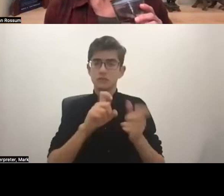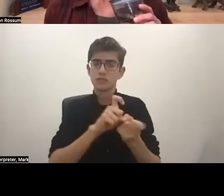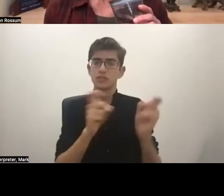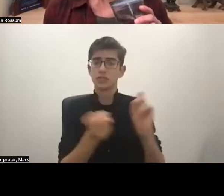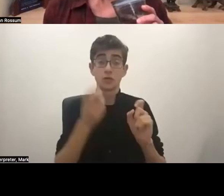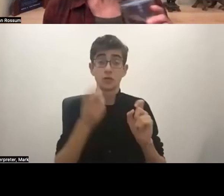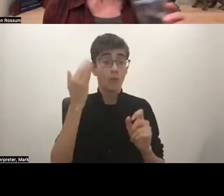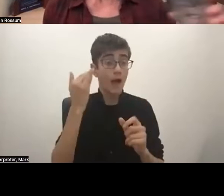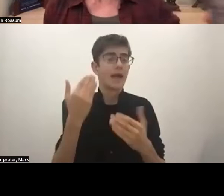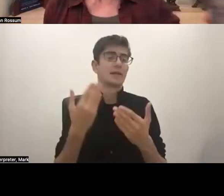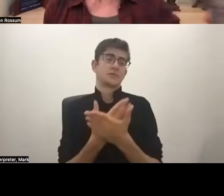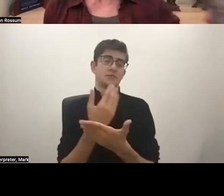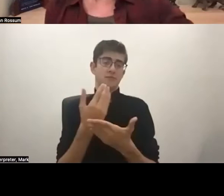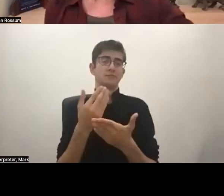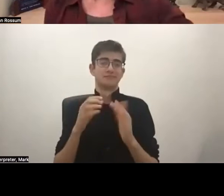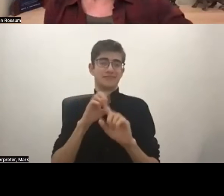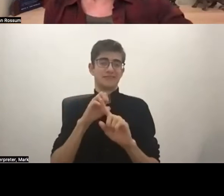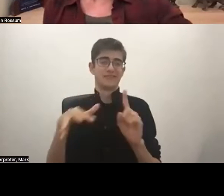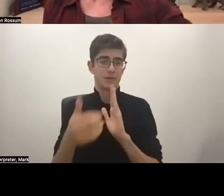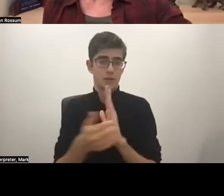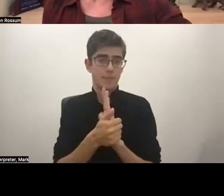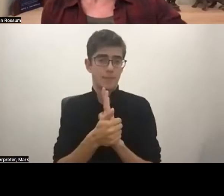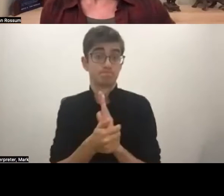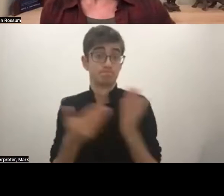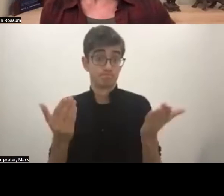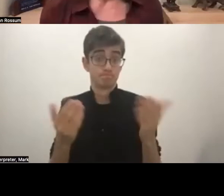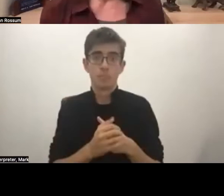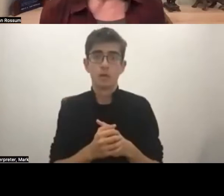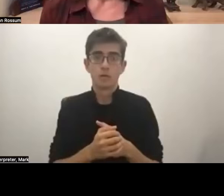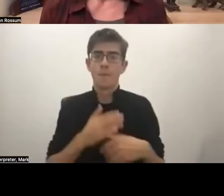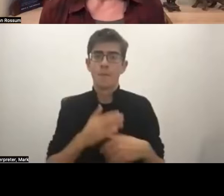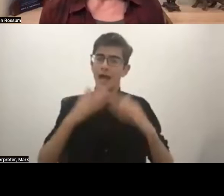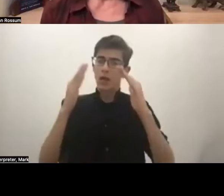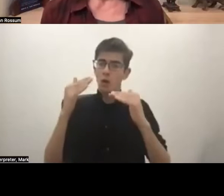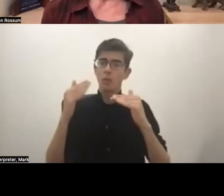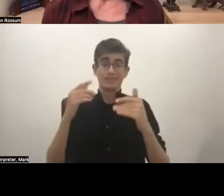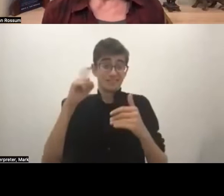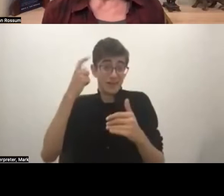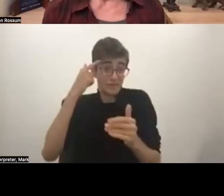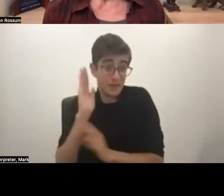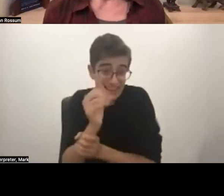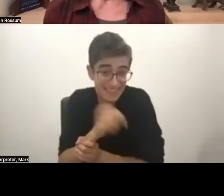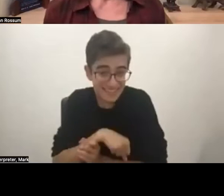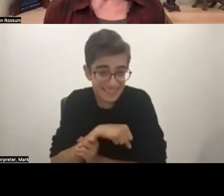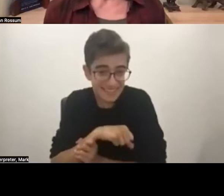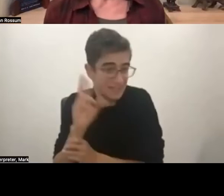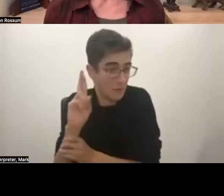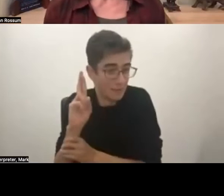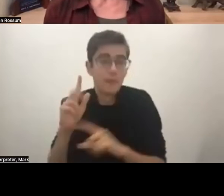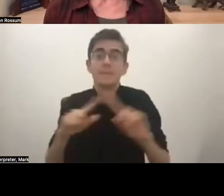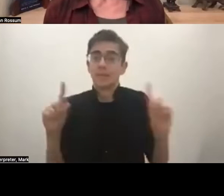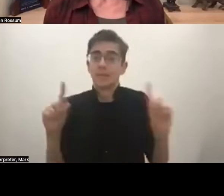this environmental amendment. And, it's my hope that the governor is going to do that. But even without that,